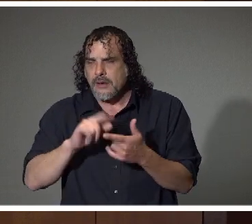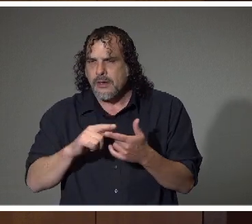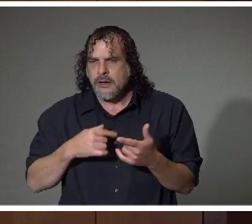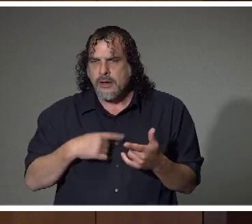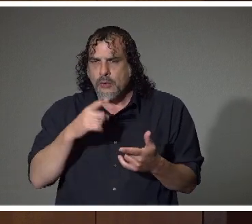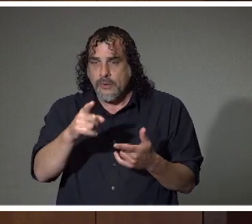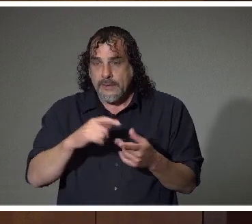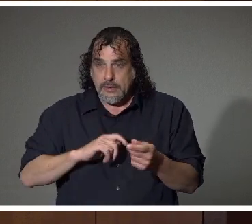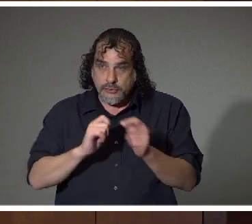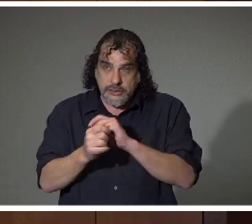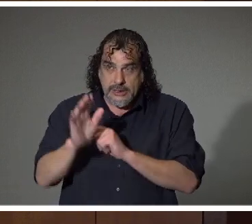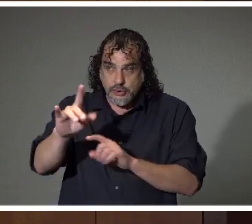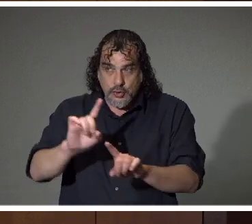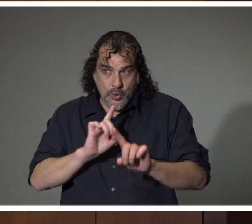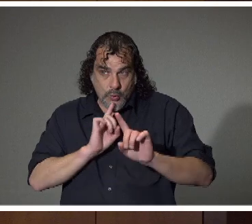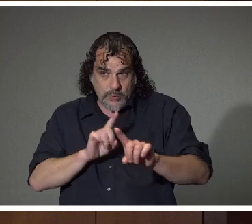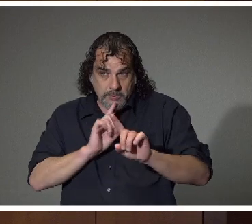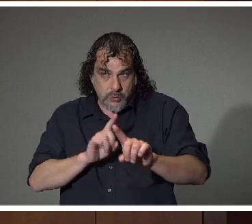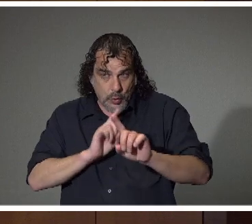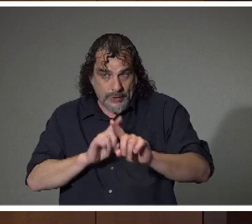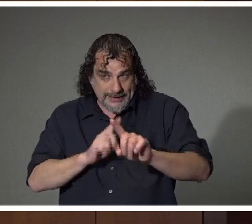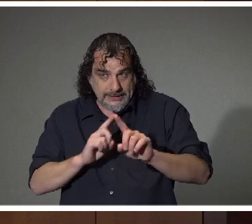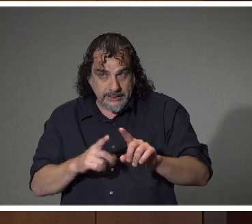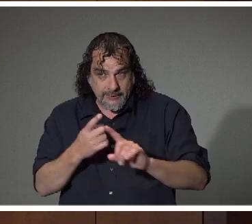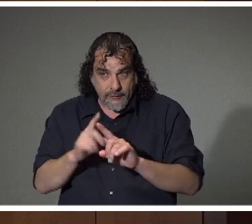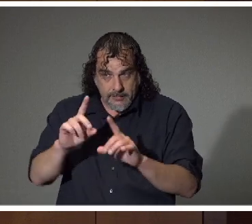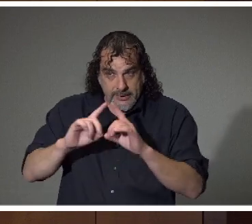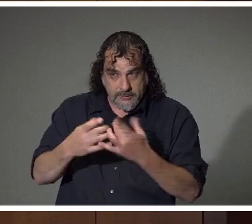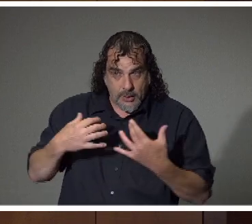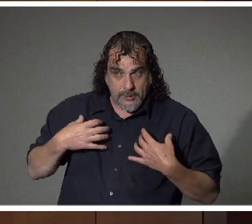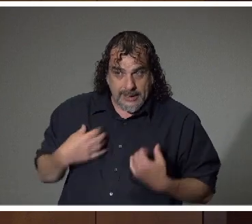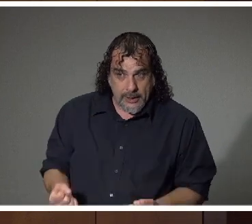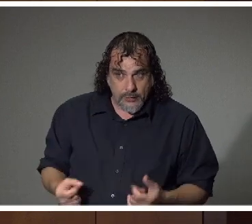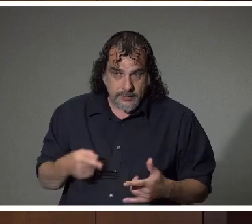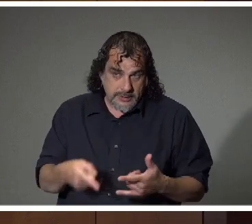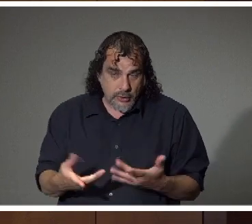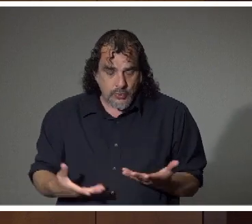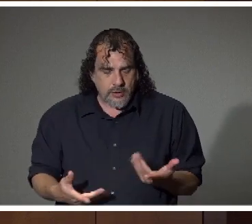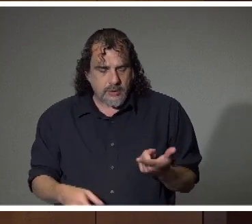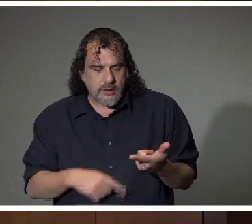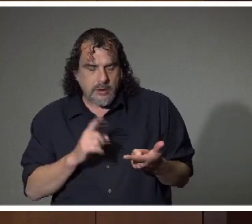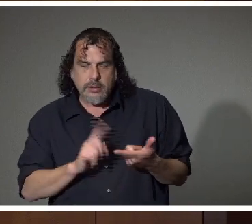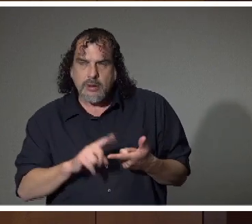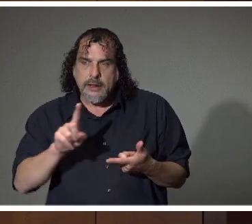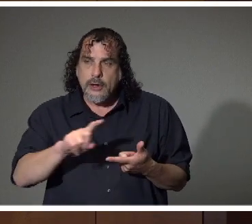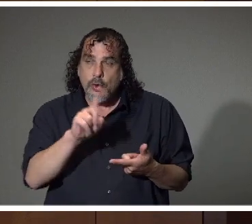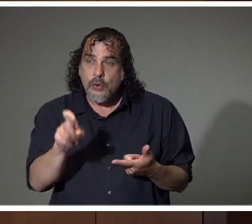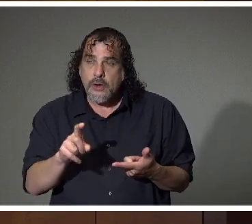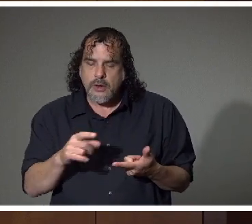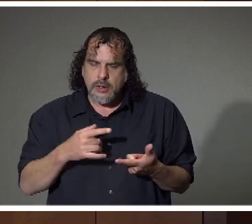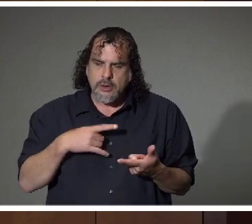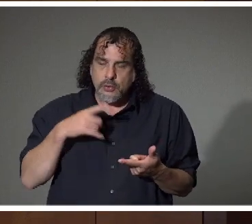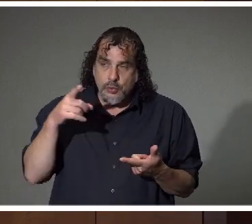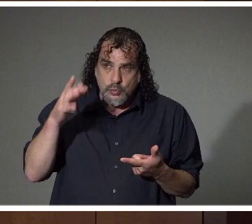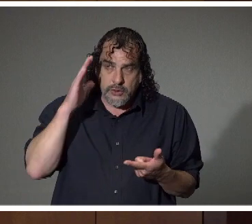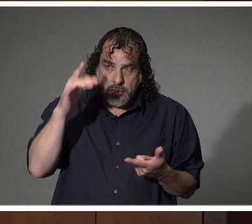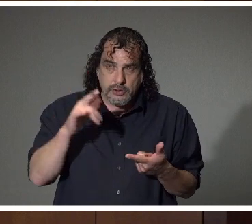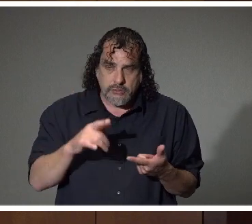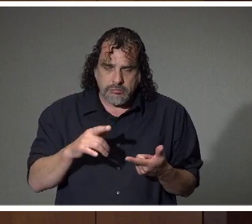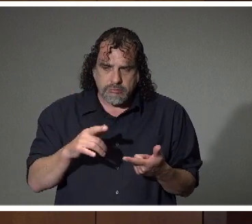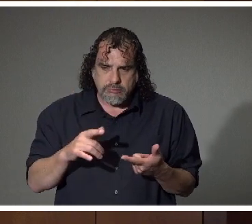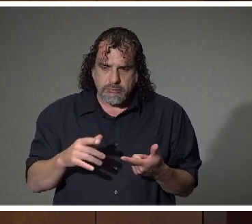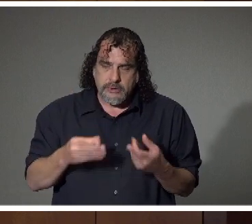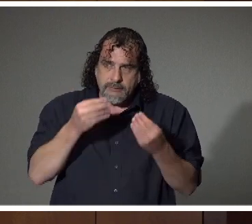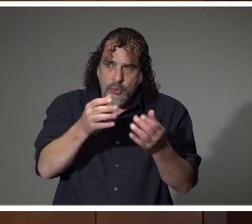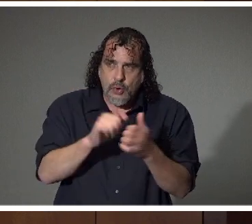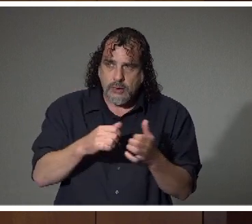anything about reporting or what we're seeing coming from the Department of Health at the state level? And then is there a consideration to release number of cases